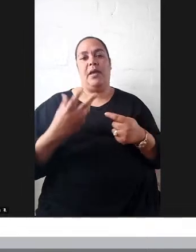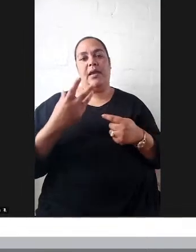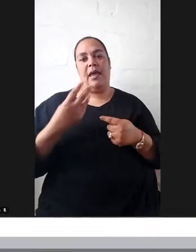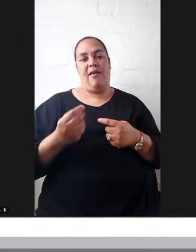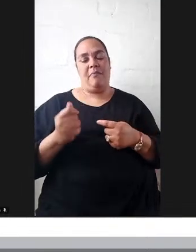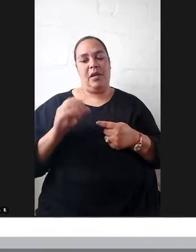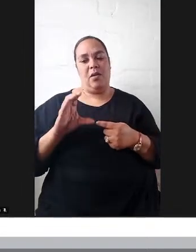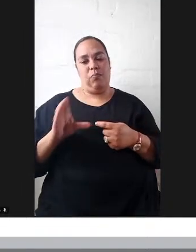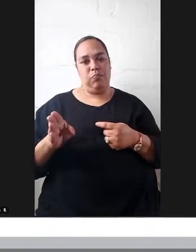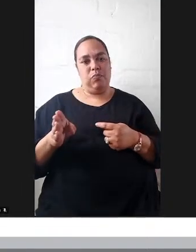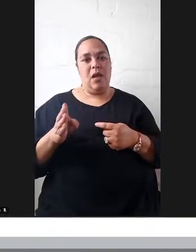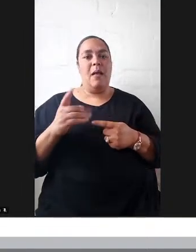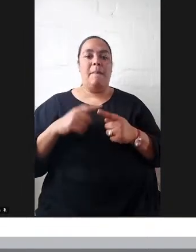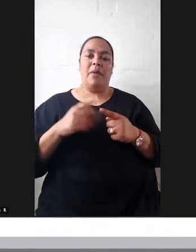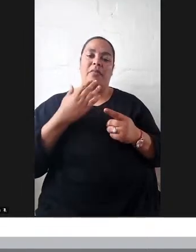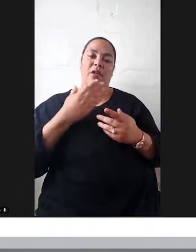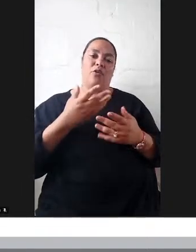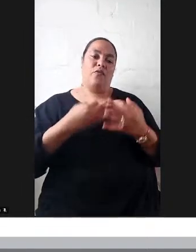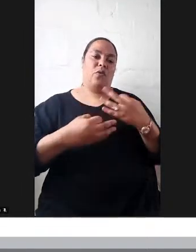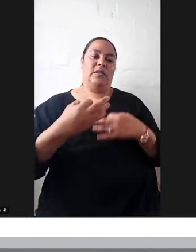for the explanation.